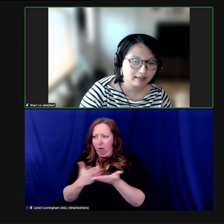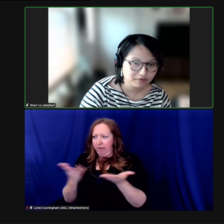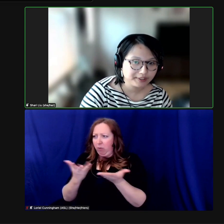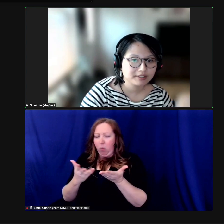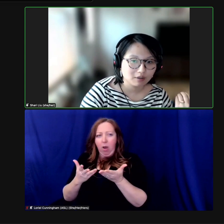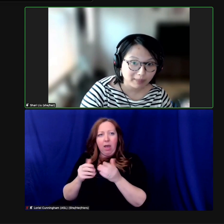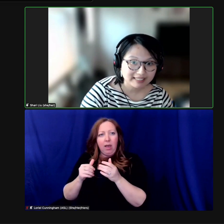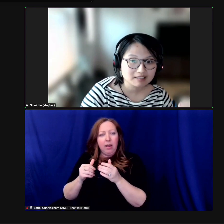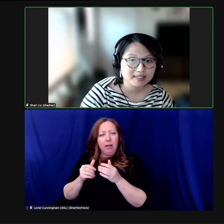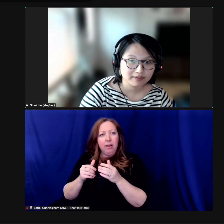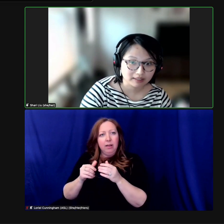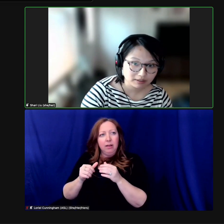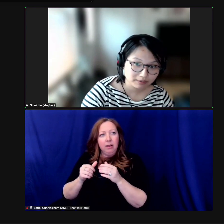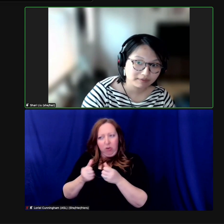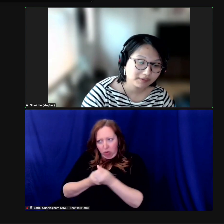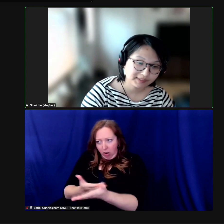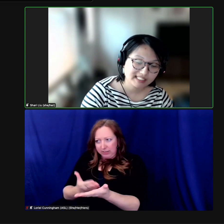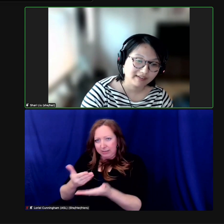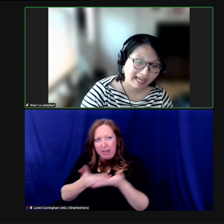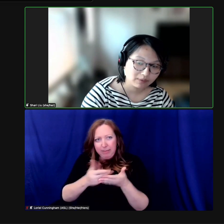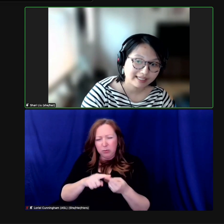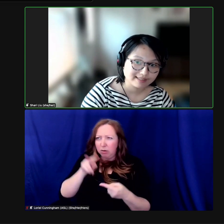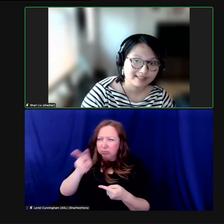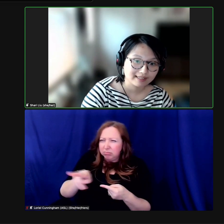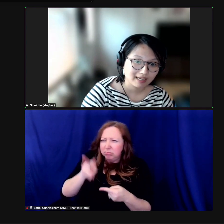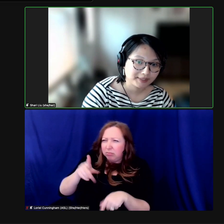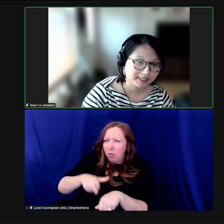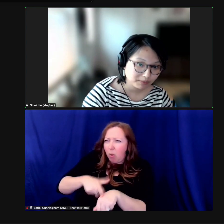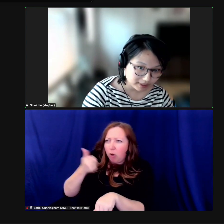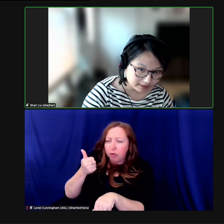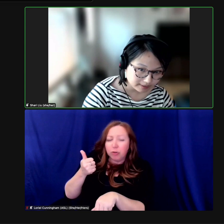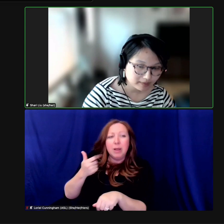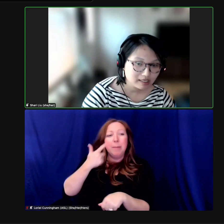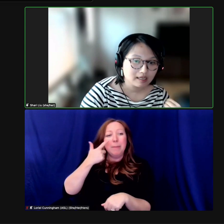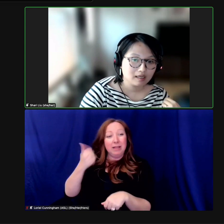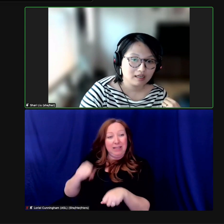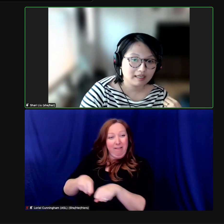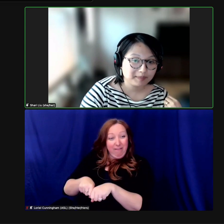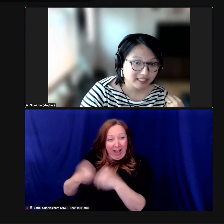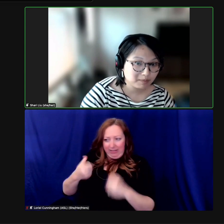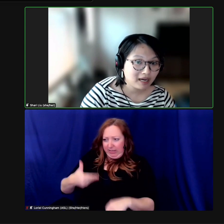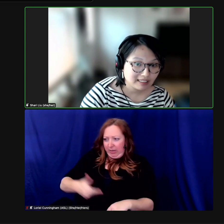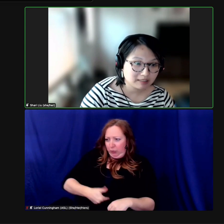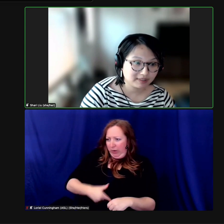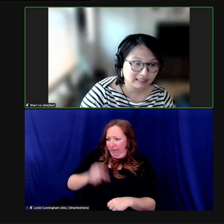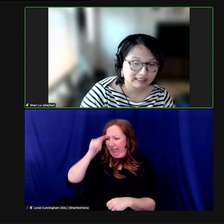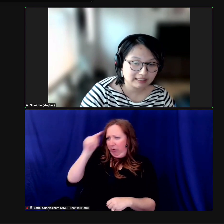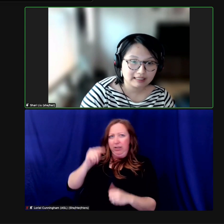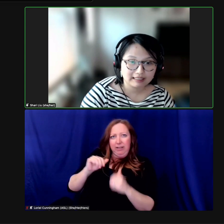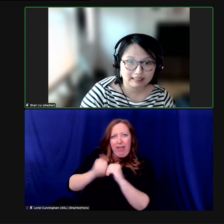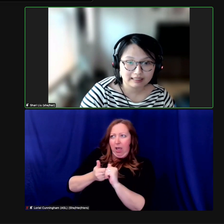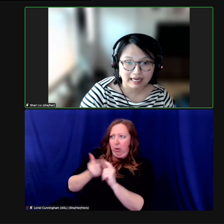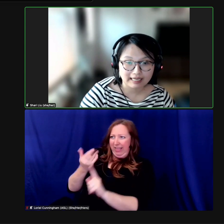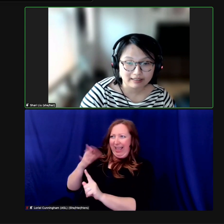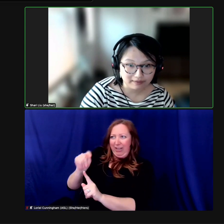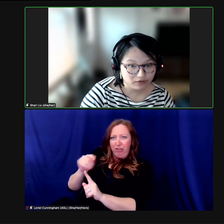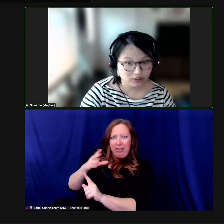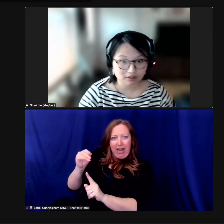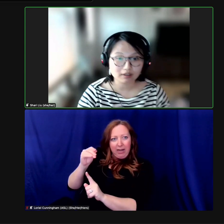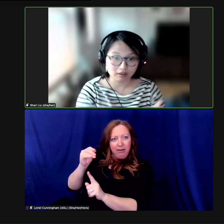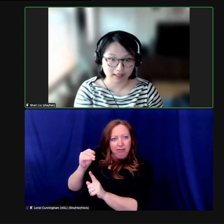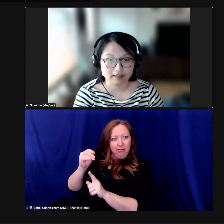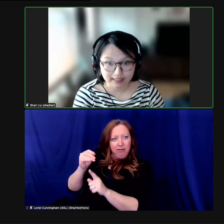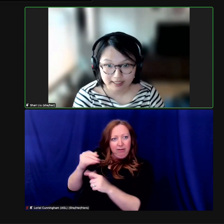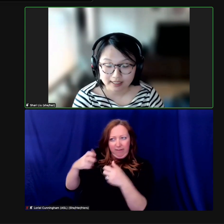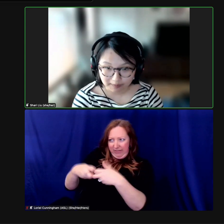violate infants' domain-specific intuitive theories of how agents and objects work. But it's possible that